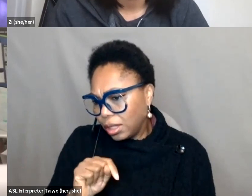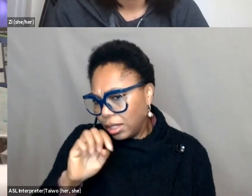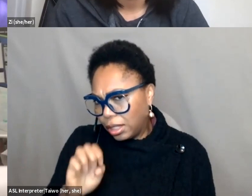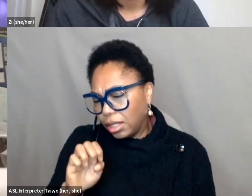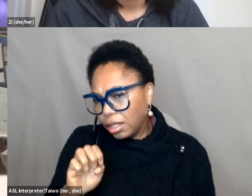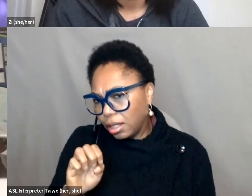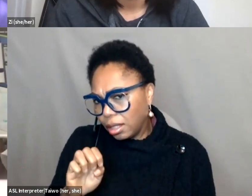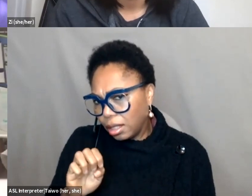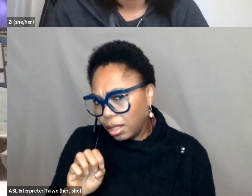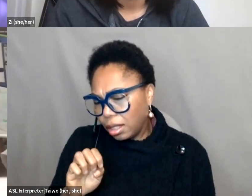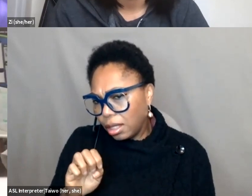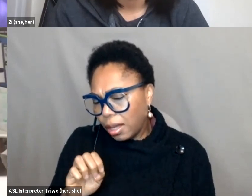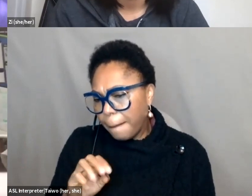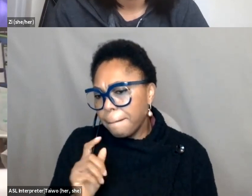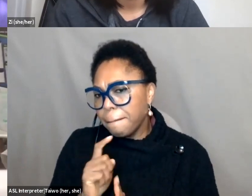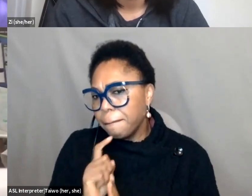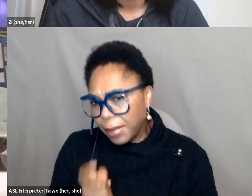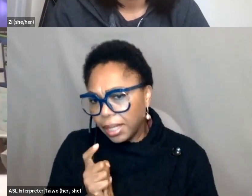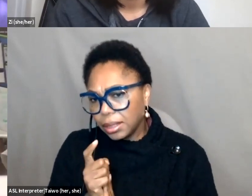M-I-N-U-T-E. Minute.